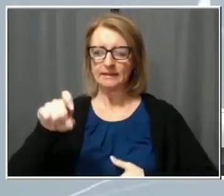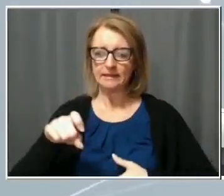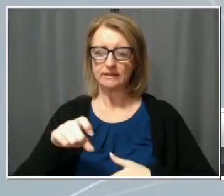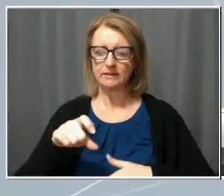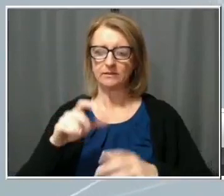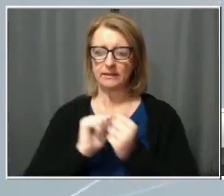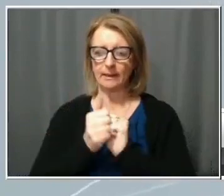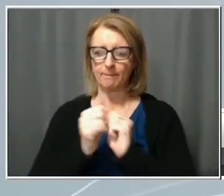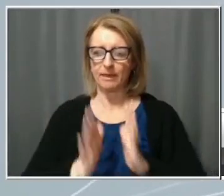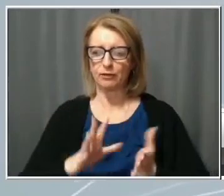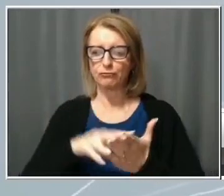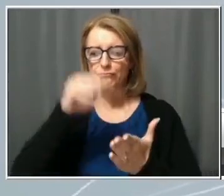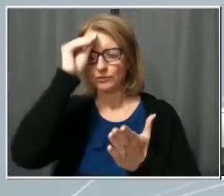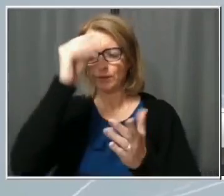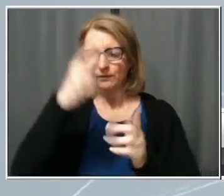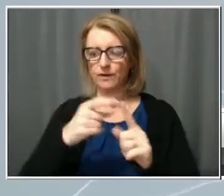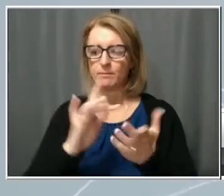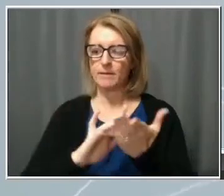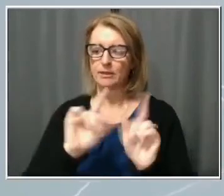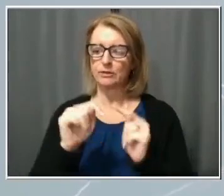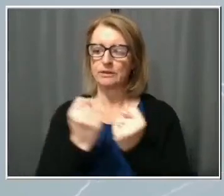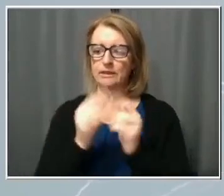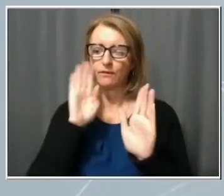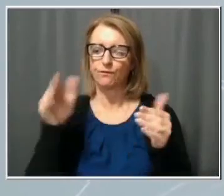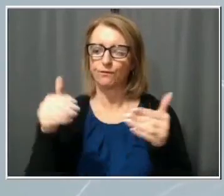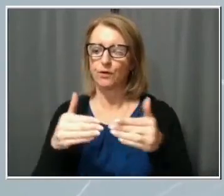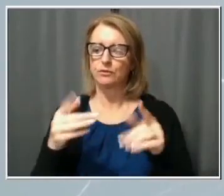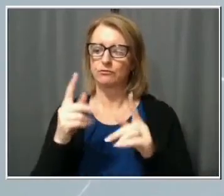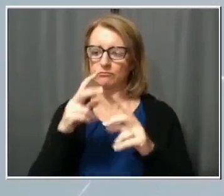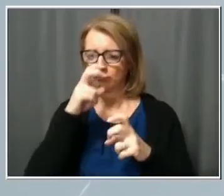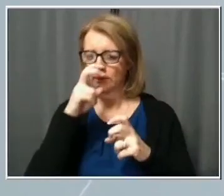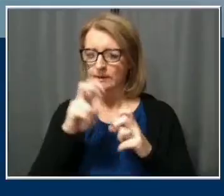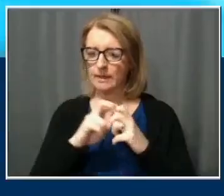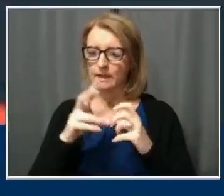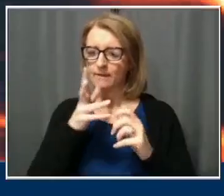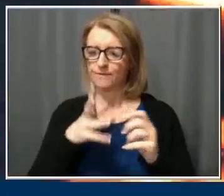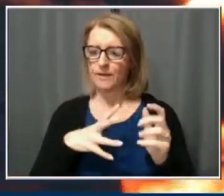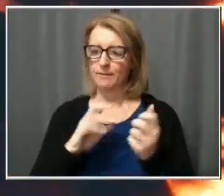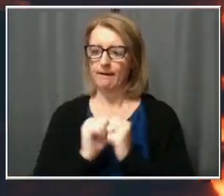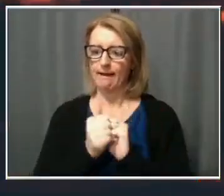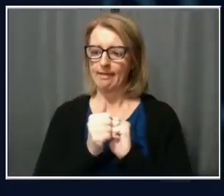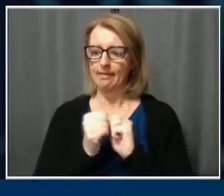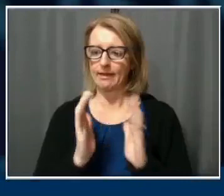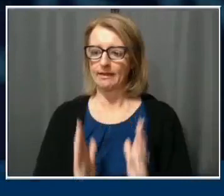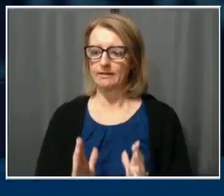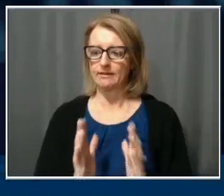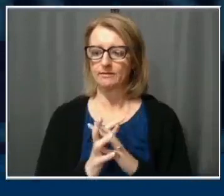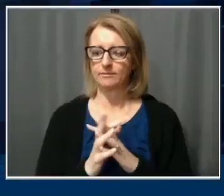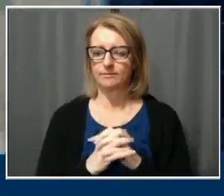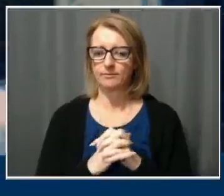competitor learned from a medical team focused strictly on the female athlete.